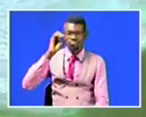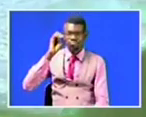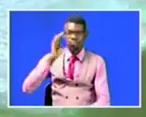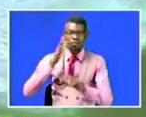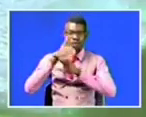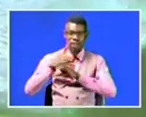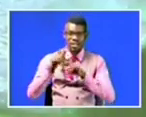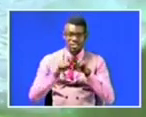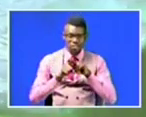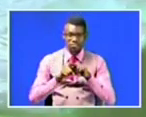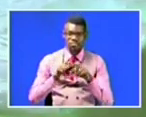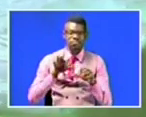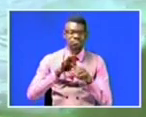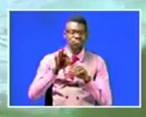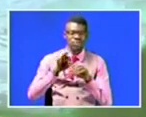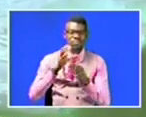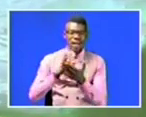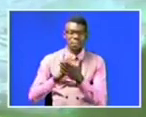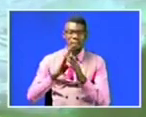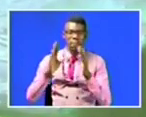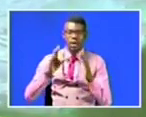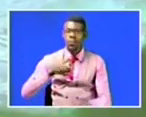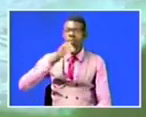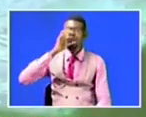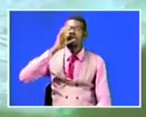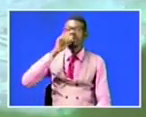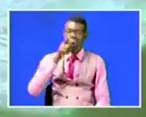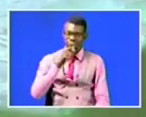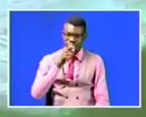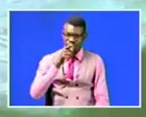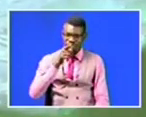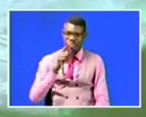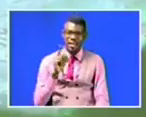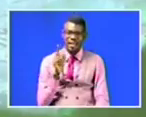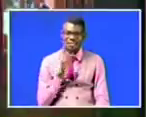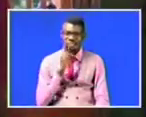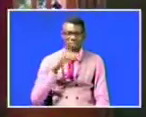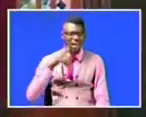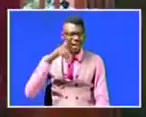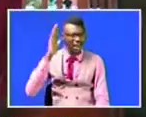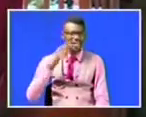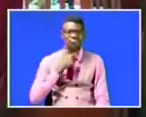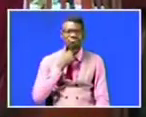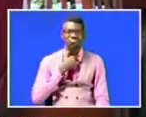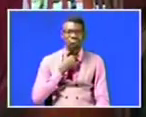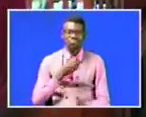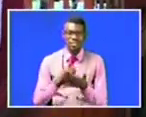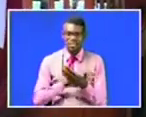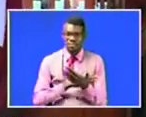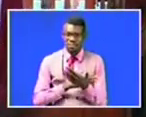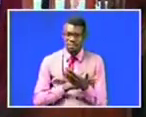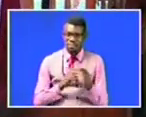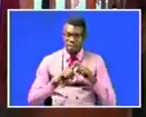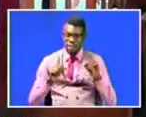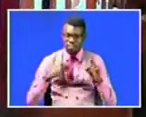more than 2 large cups of tea per day had a 90% higher risk of esophageal cancer when compared to those who drank